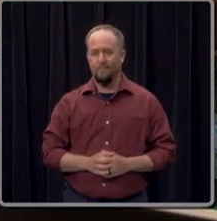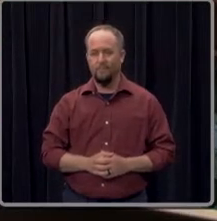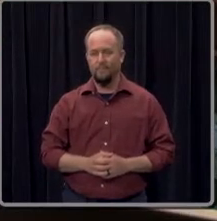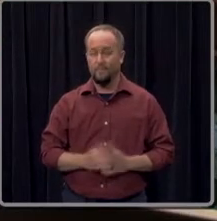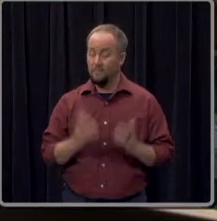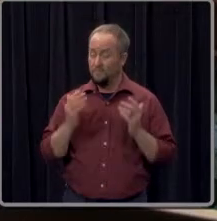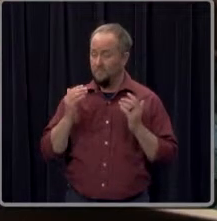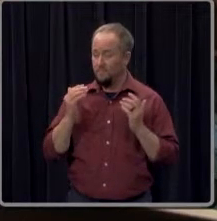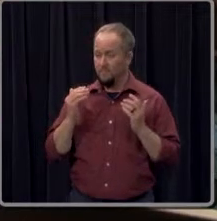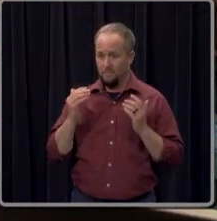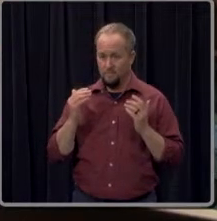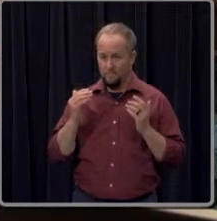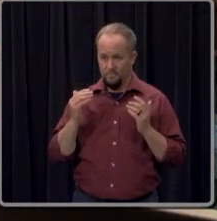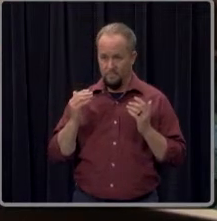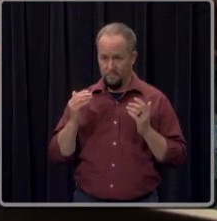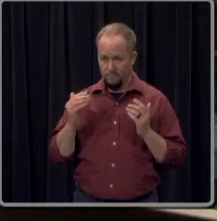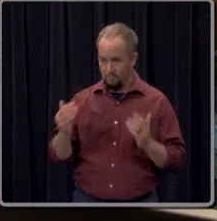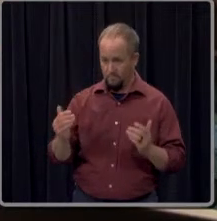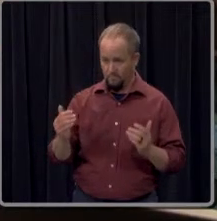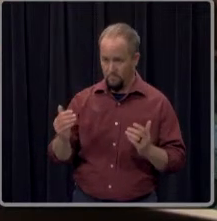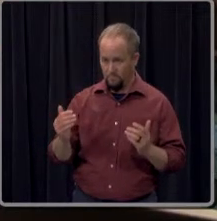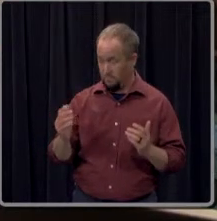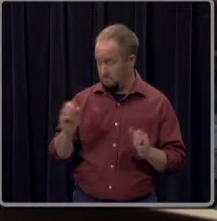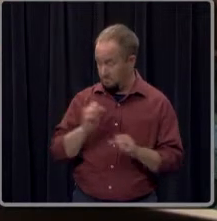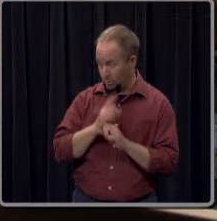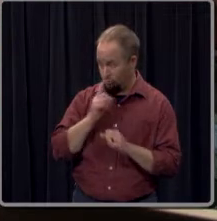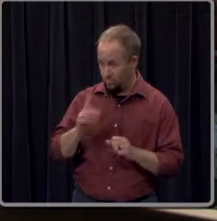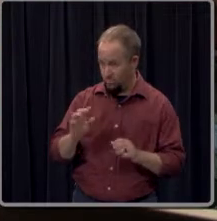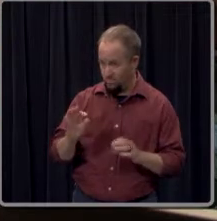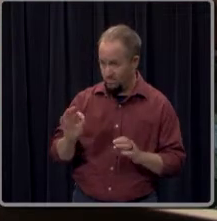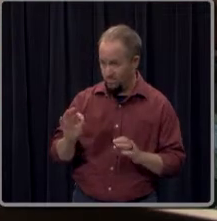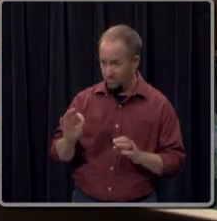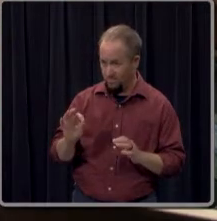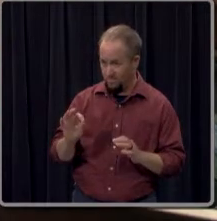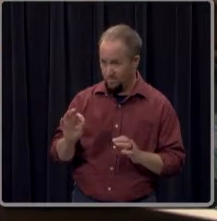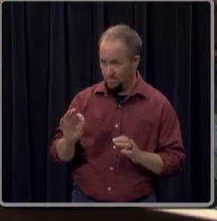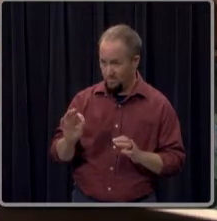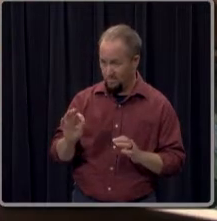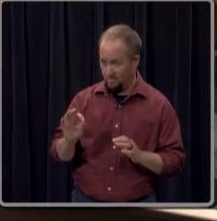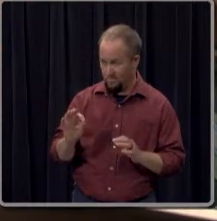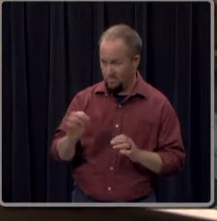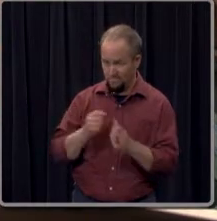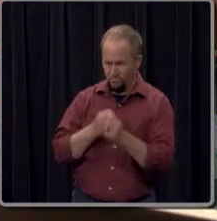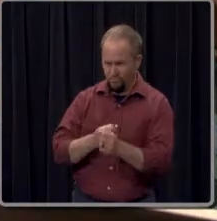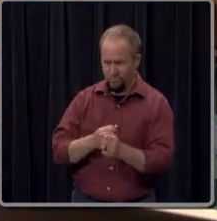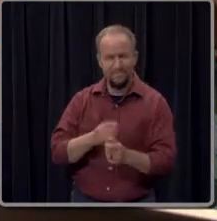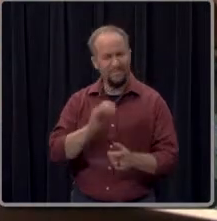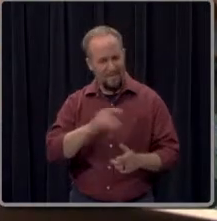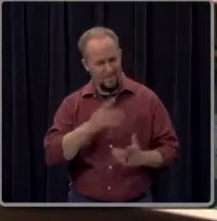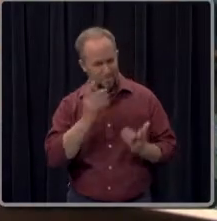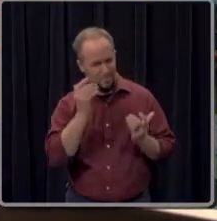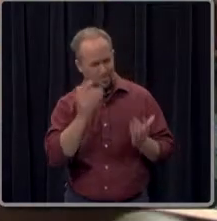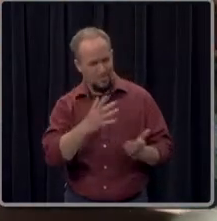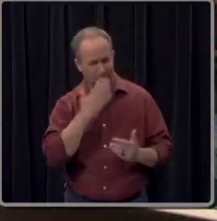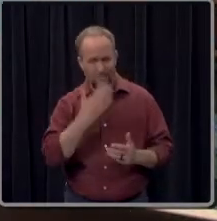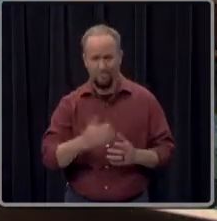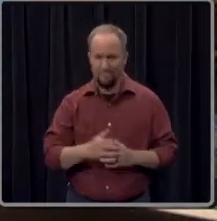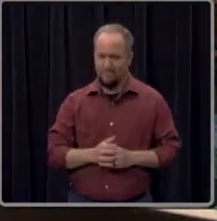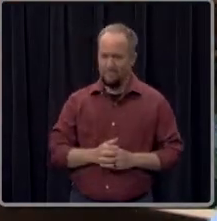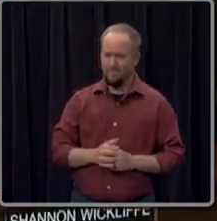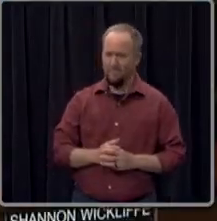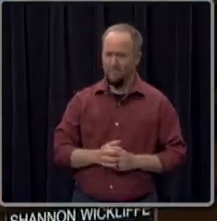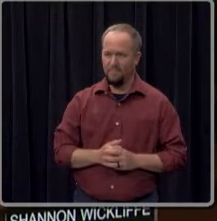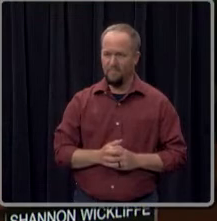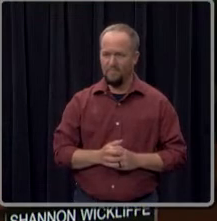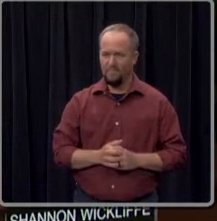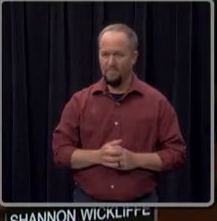Moving on, can we move on? Just making sure. Going once, going twice. yes, Mr. McCliff, you may move on. Thank you. I know.